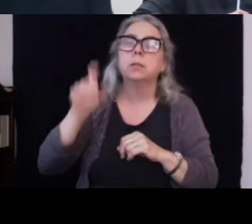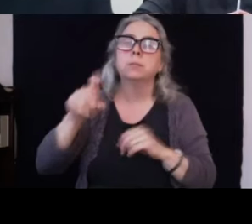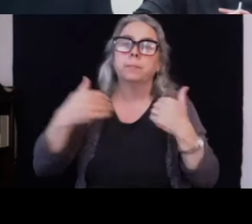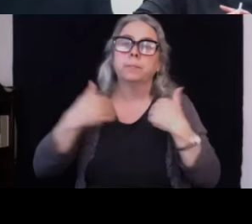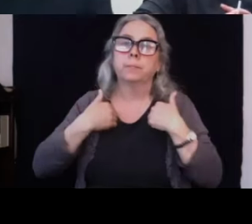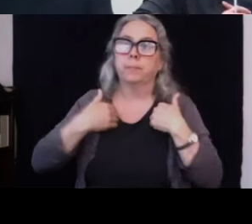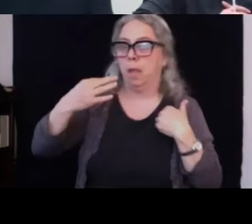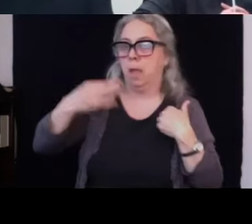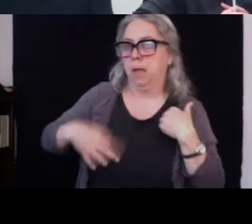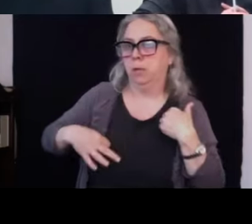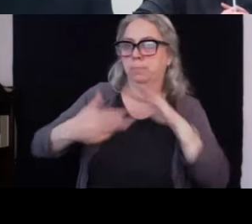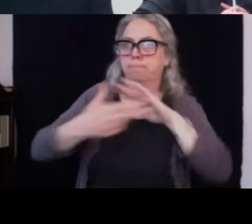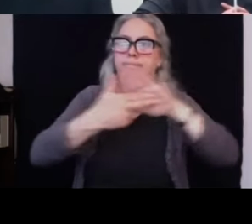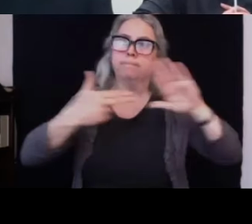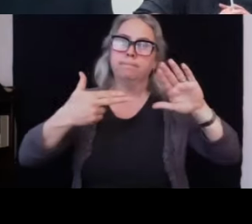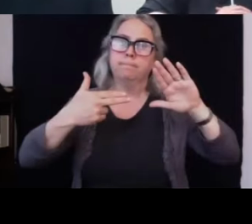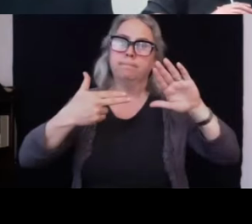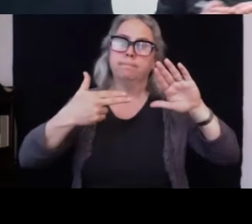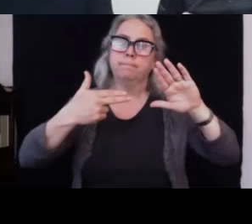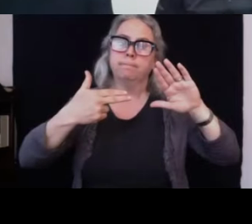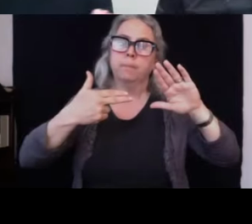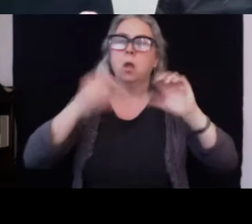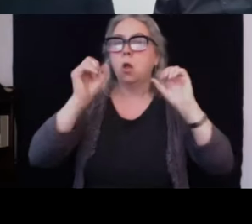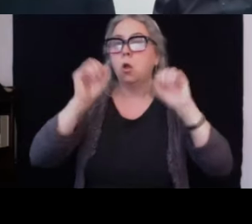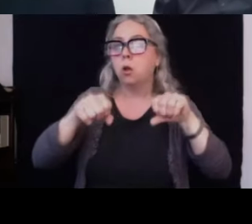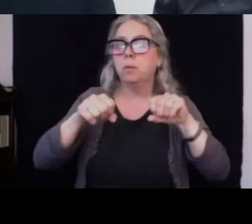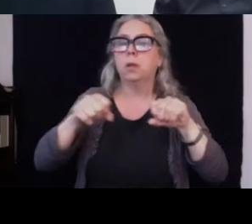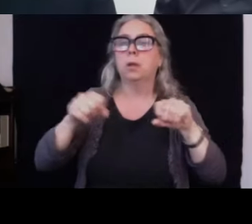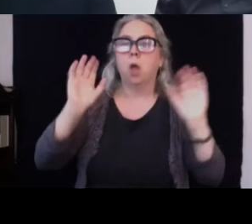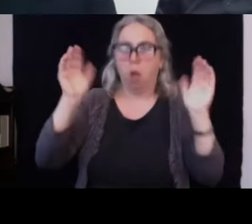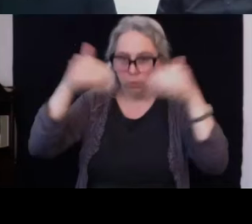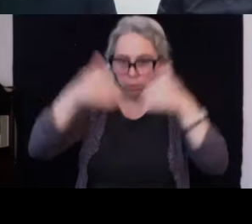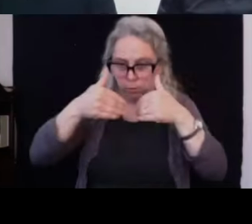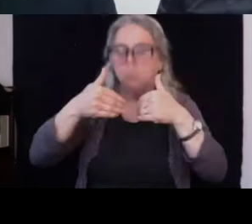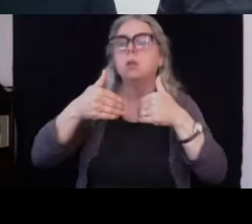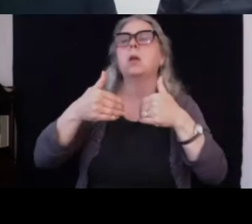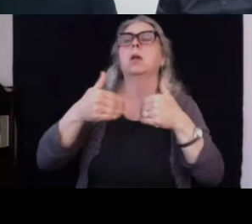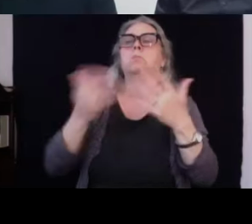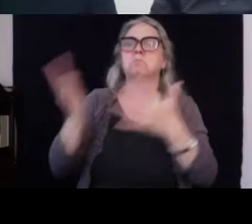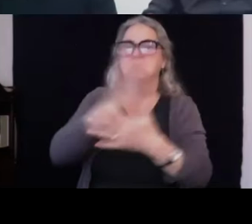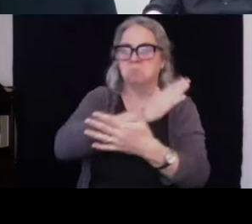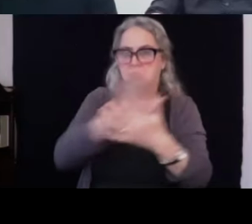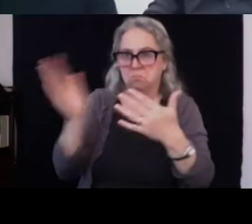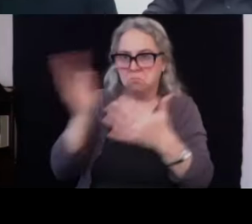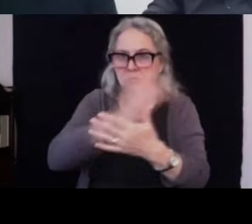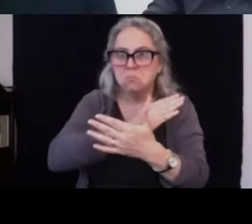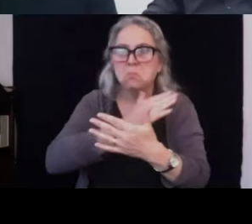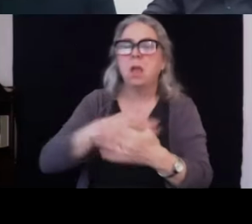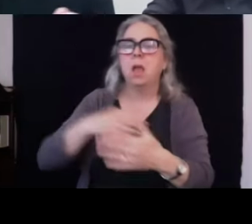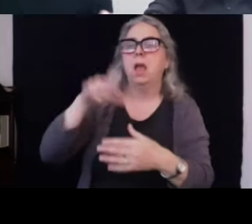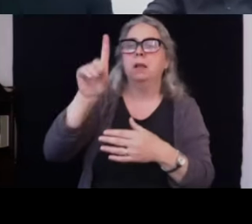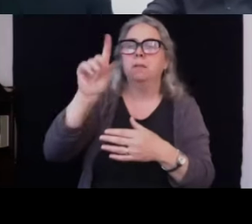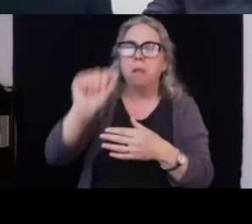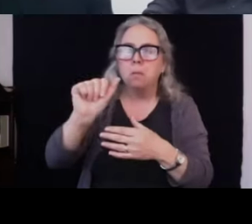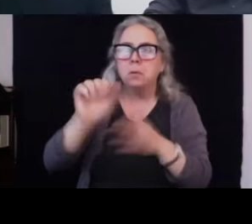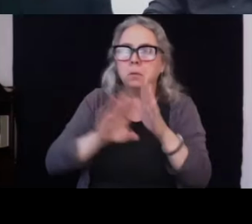eligible diagnosis, which could be Autism Spectrum Disorders, developmental disabilities, intellectual disabilities.